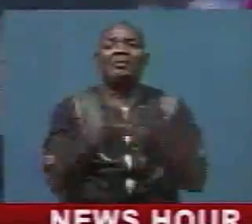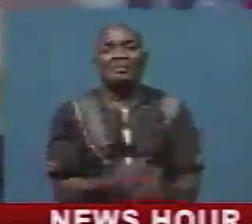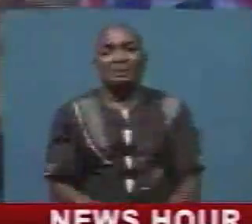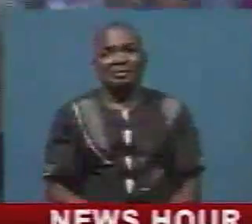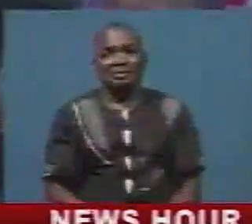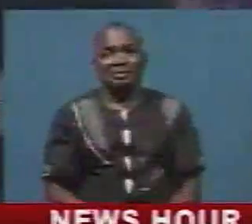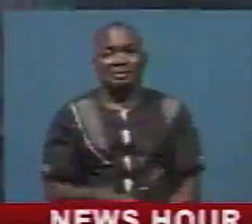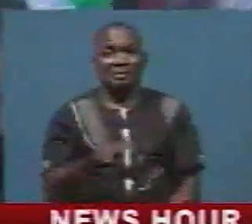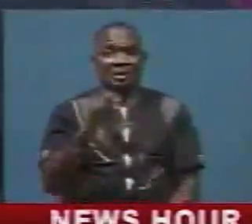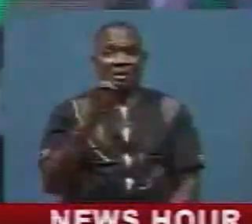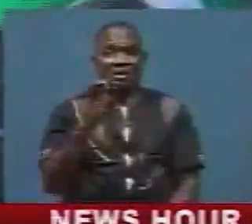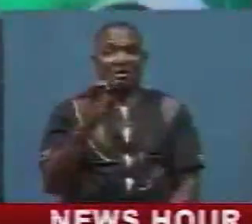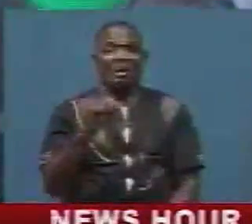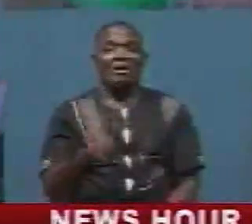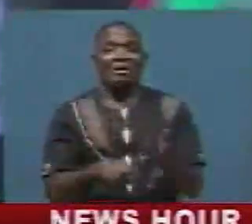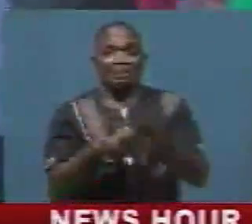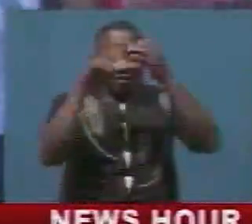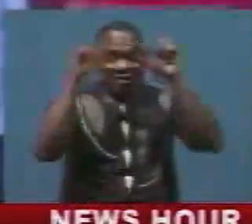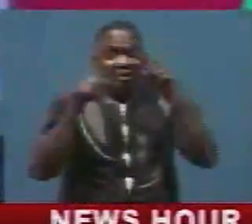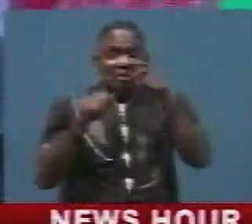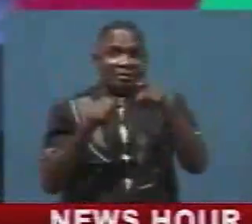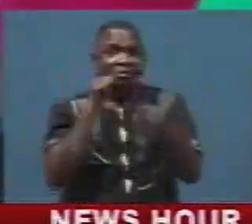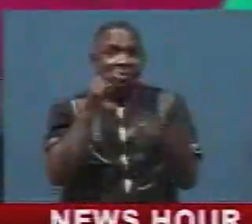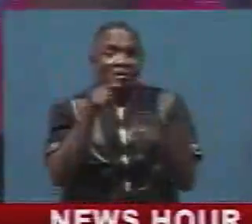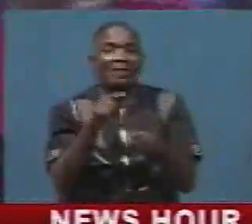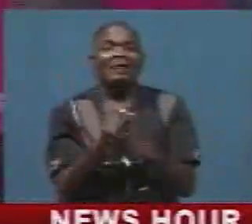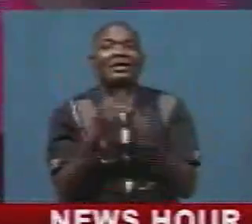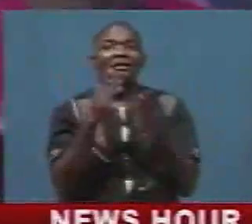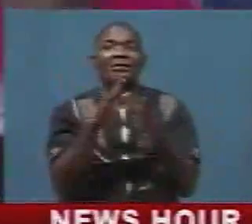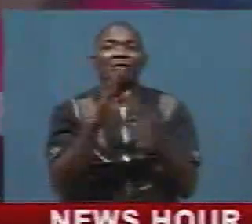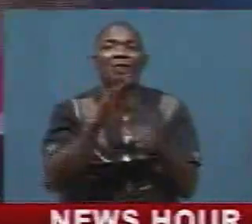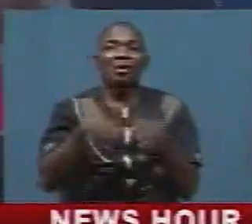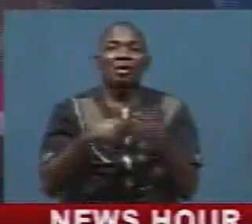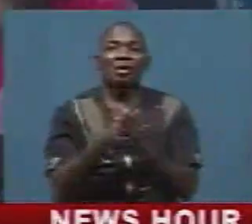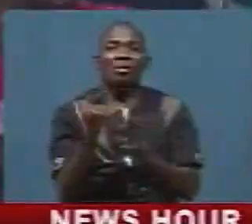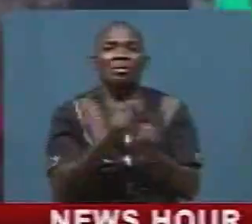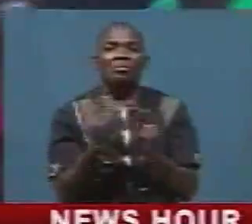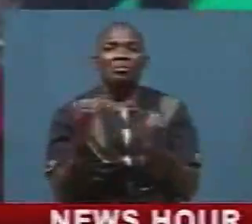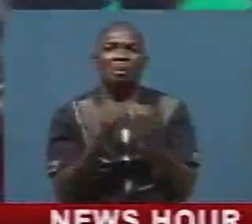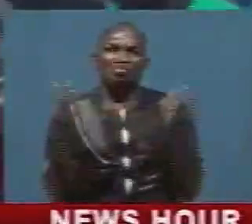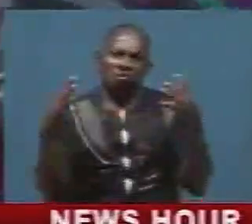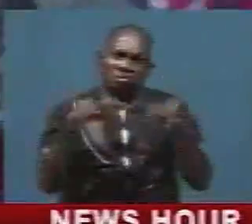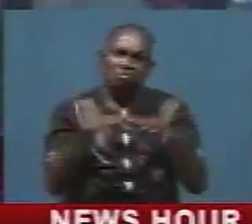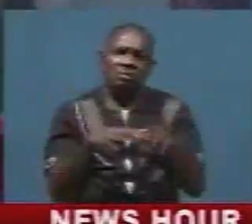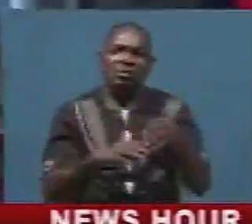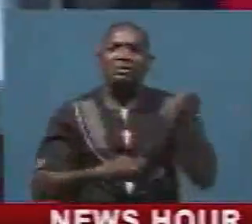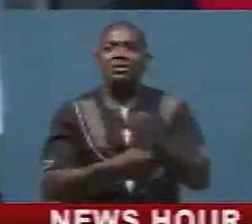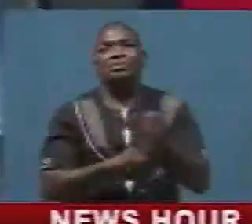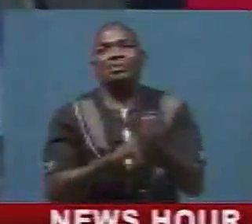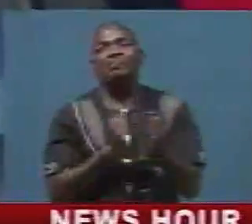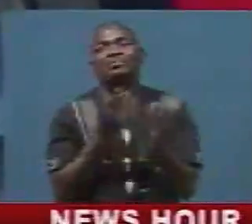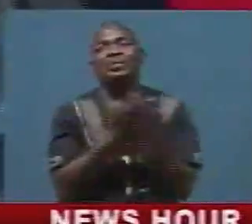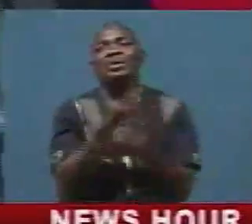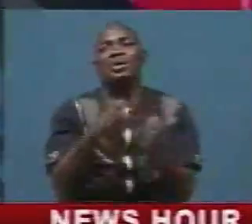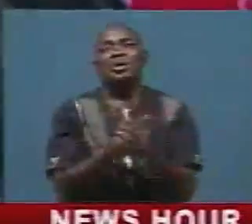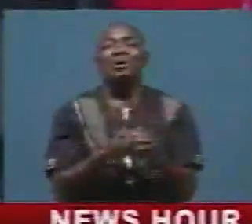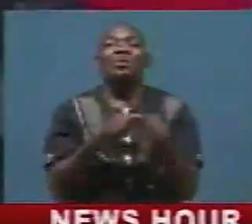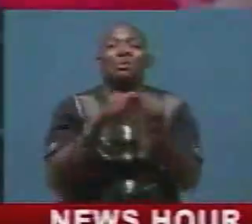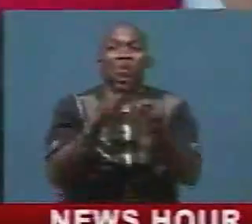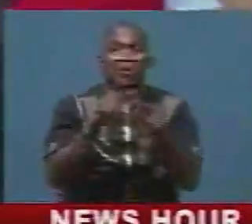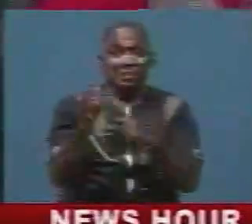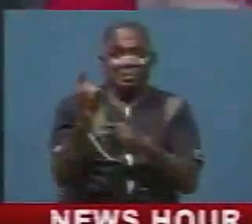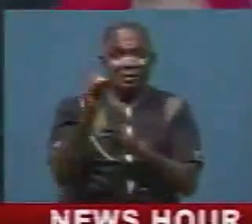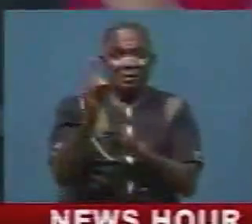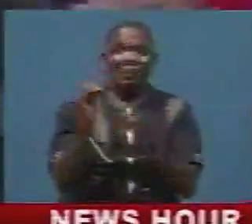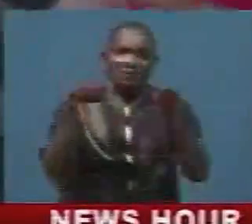The NDC vice presidential candidate thanked the people for turning up in their numbers and asked them to do same on